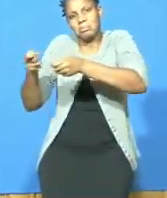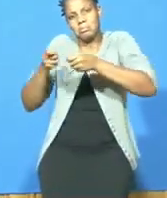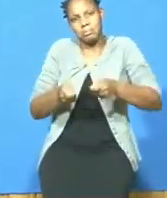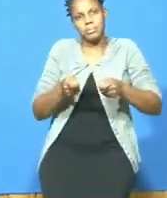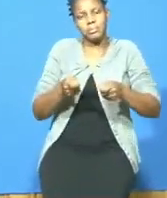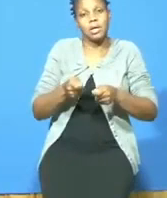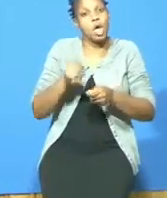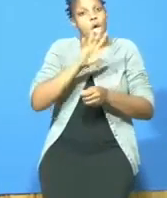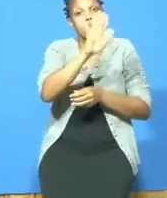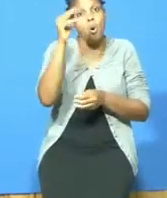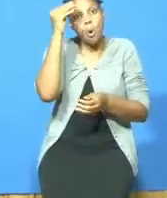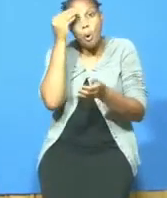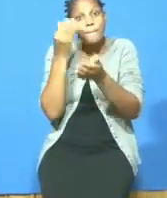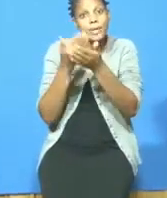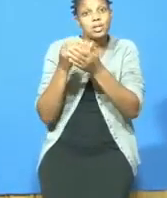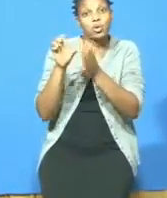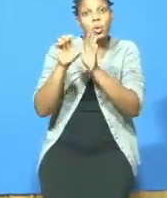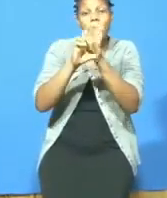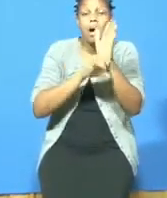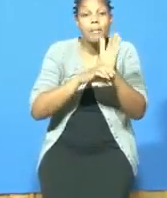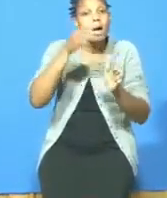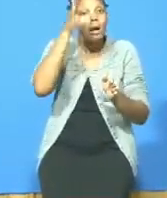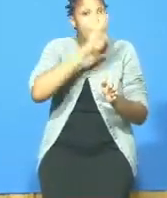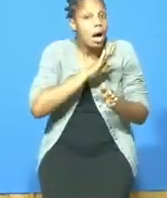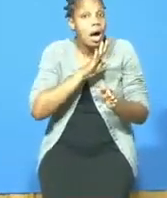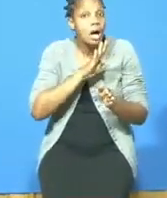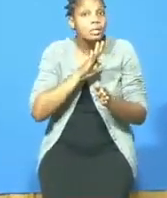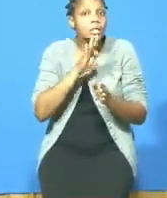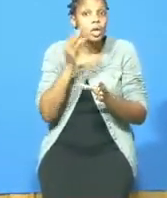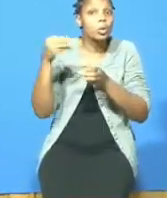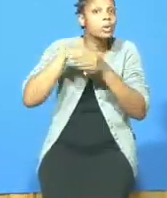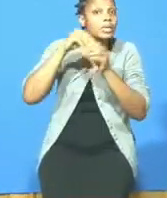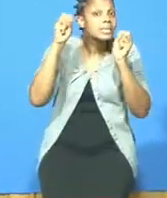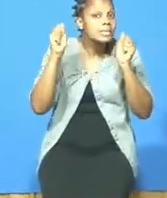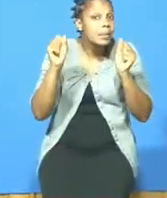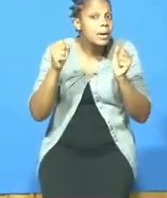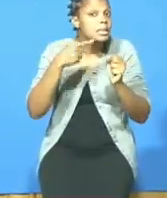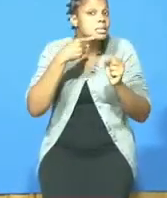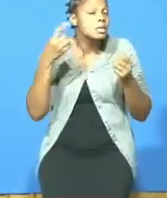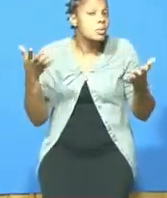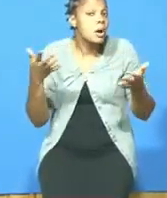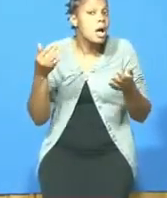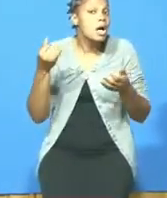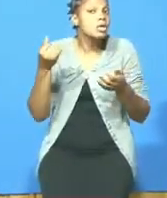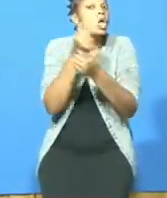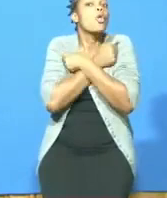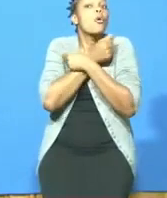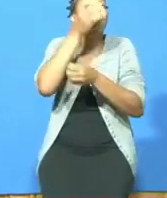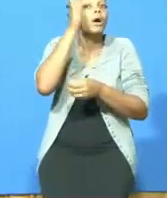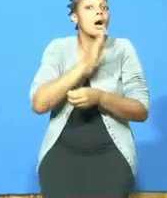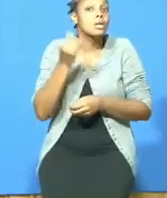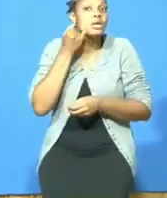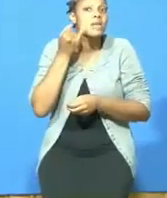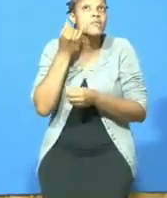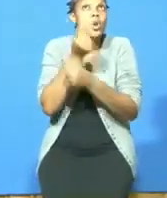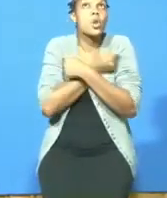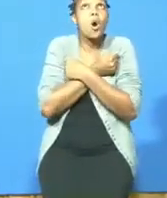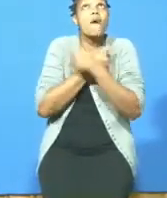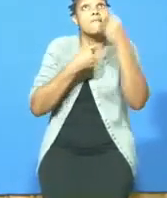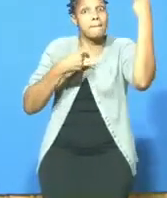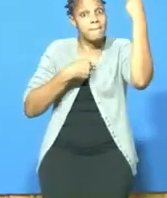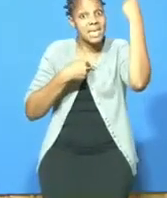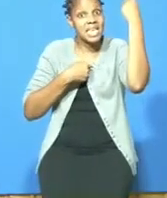the Sabbath, is saying that you love God. If you love me, keep my commandments. If you love